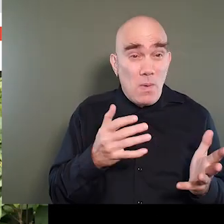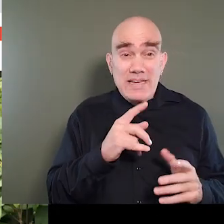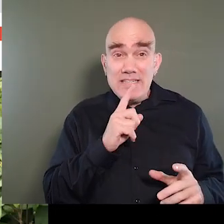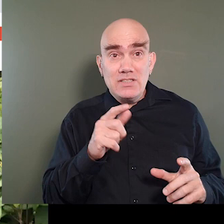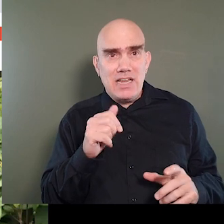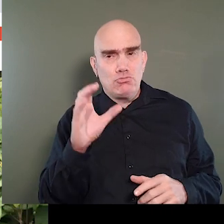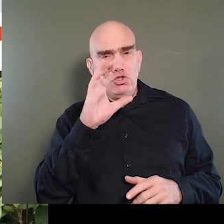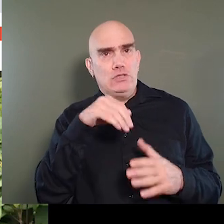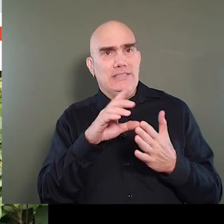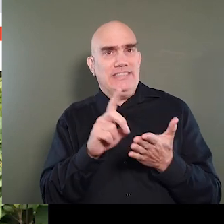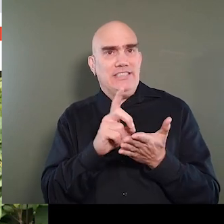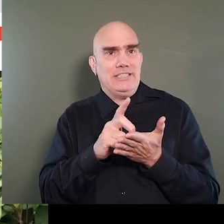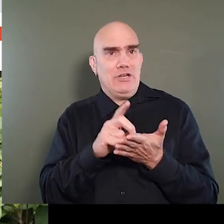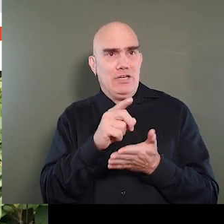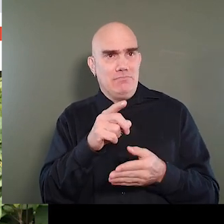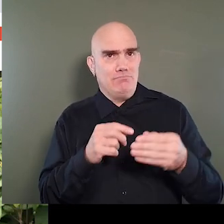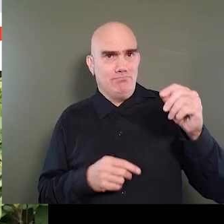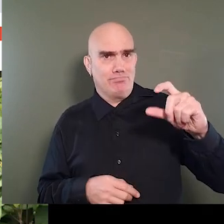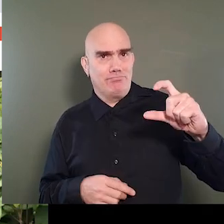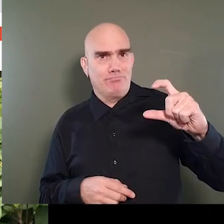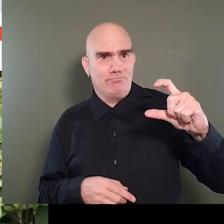can search in the dictionary here.